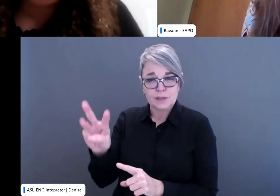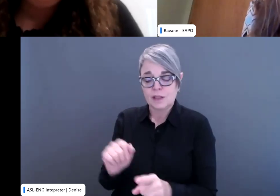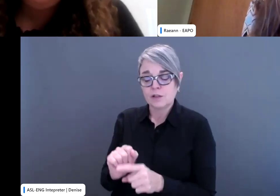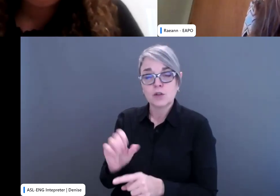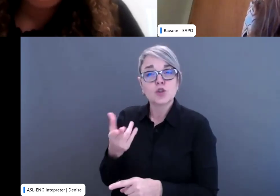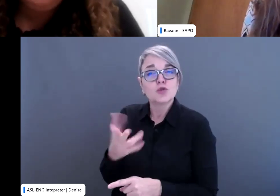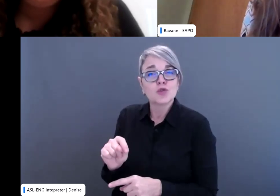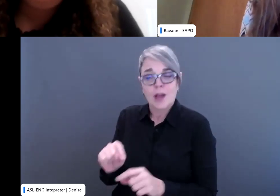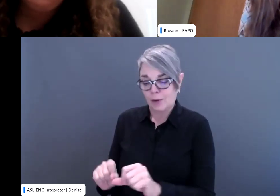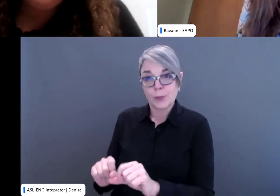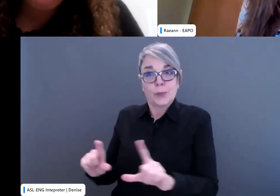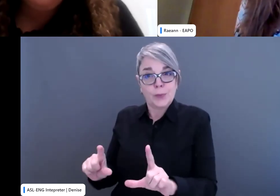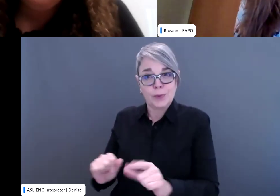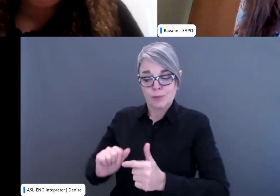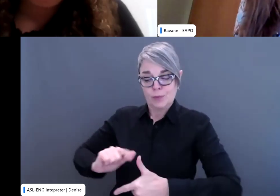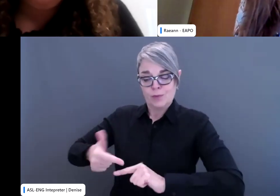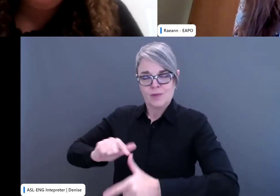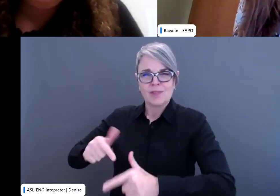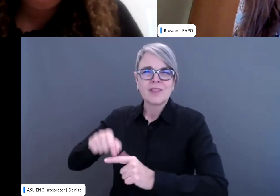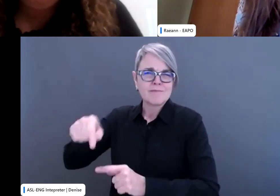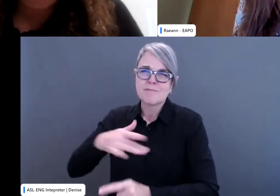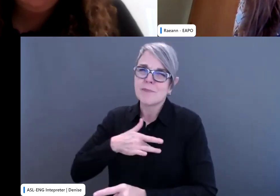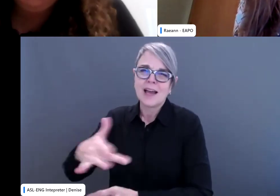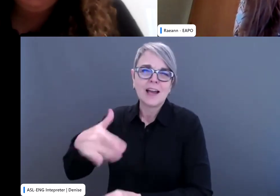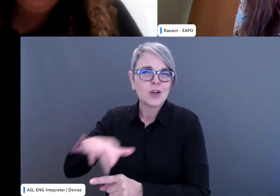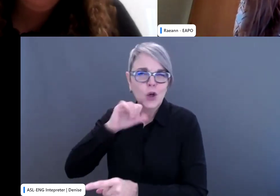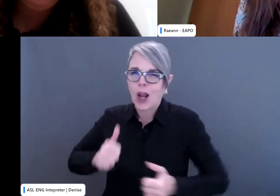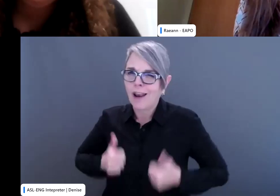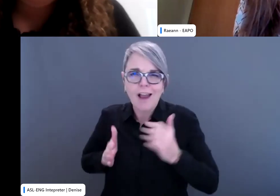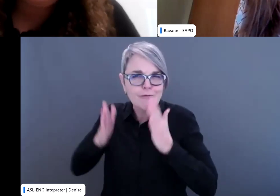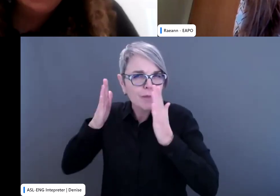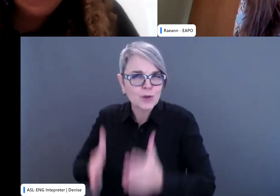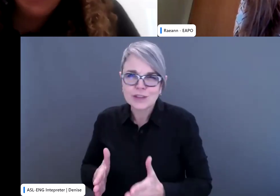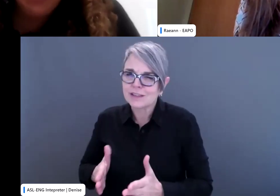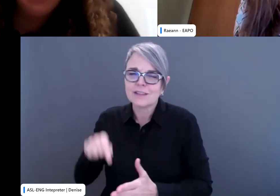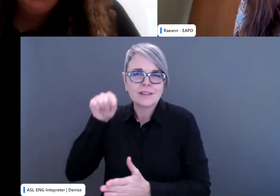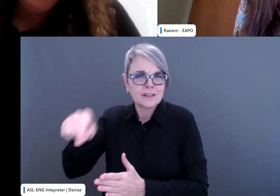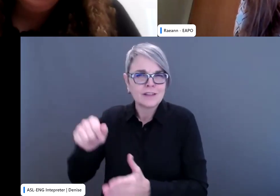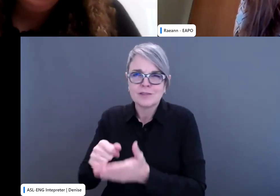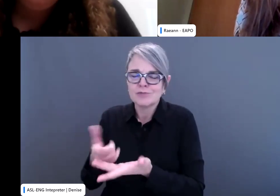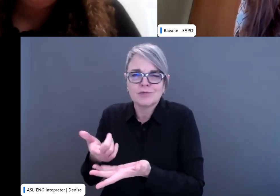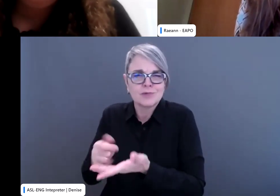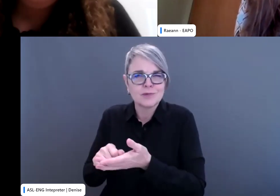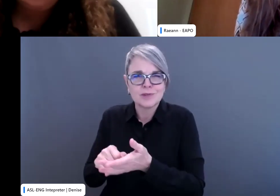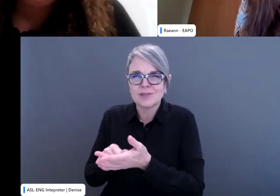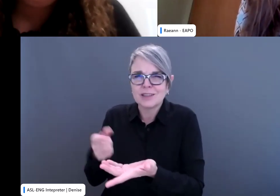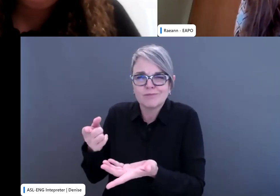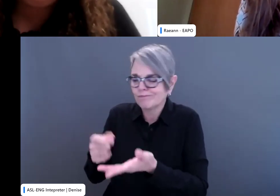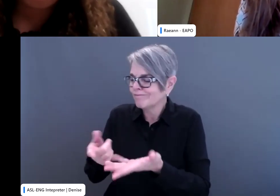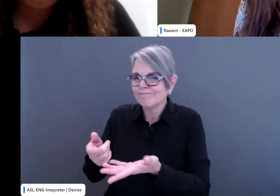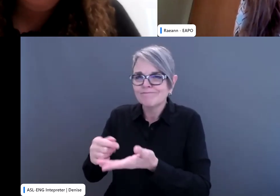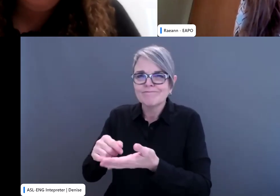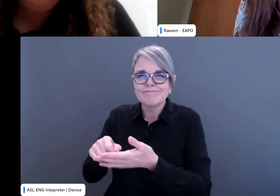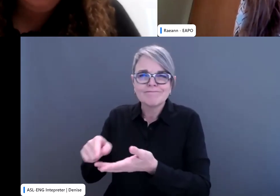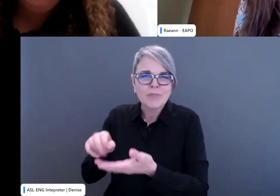if you really just would like to speak to someone, I just recommend that you call into like the contact center, to actually speak